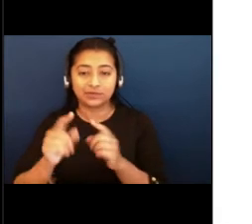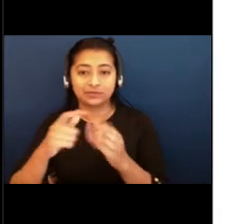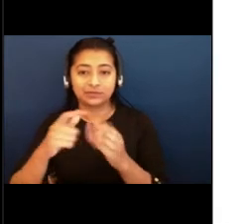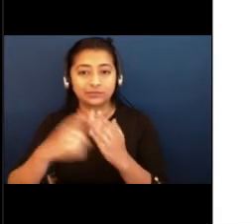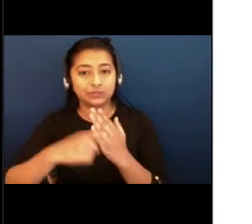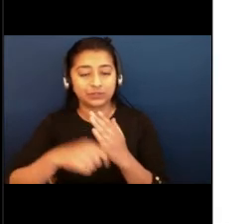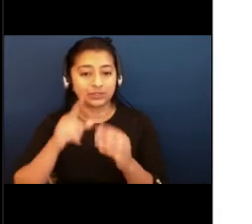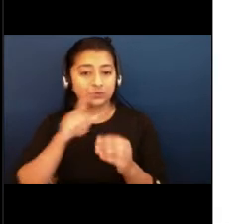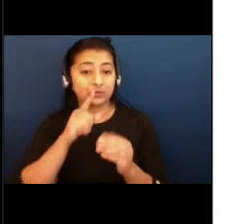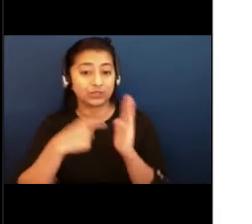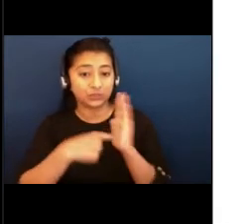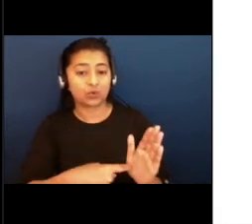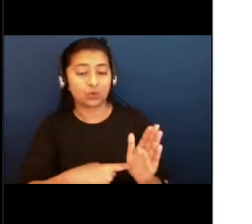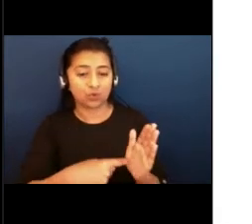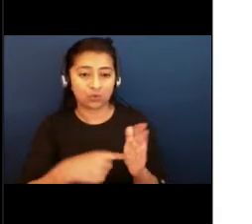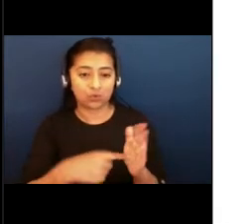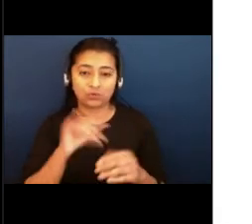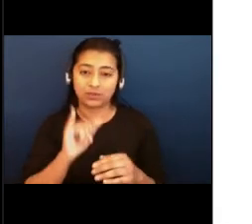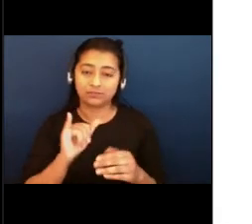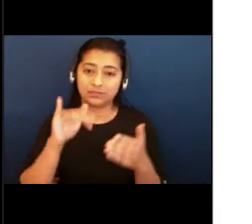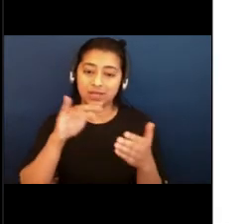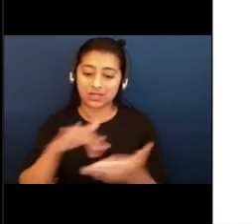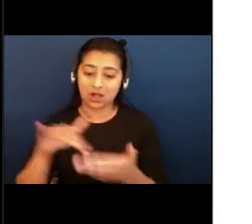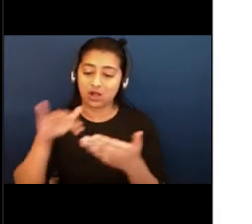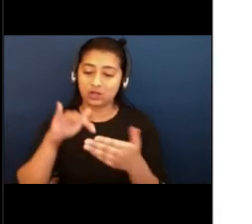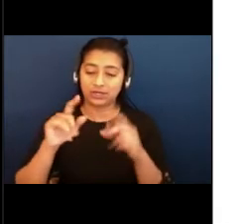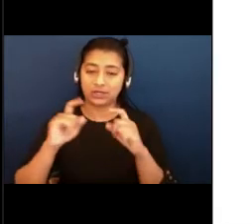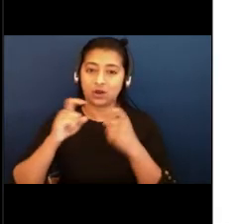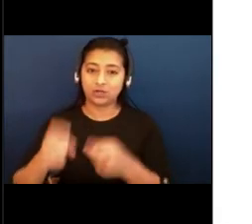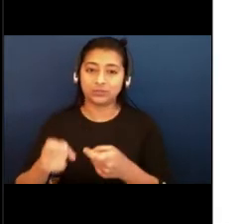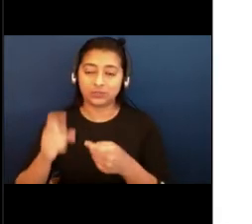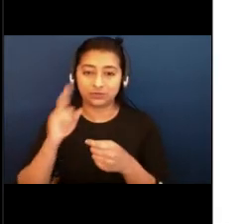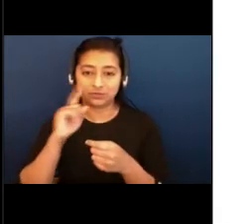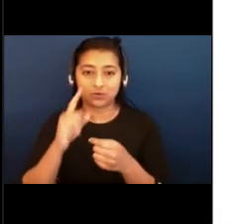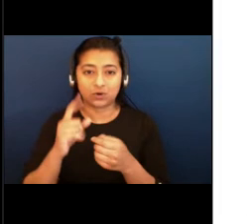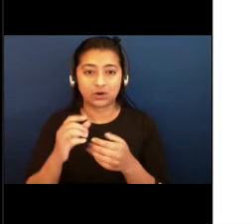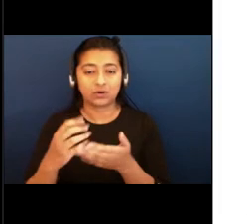exemplify that kind of scholarly contribution of a corpus overview article.